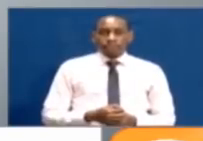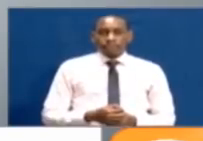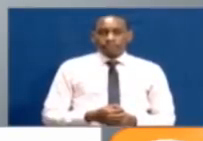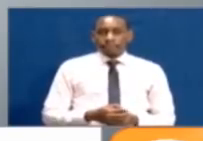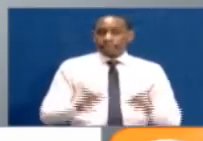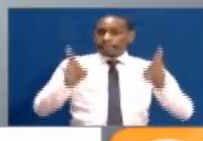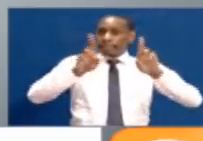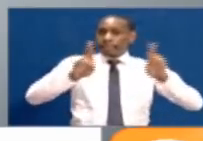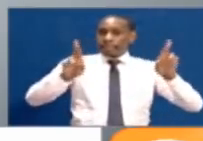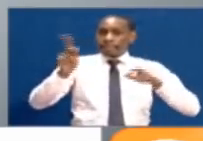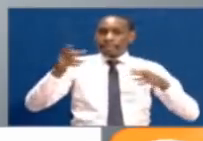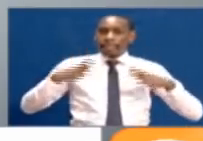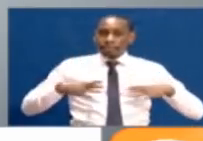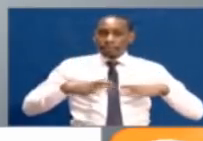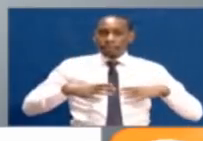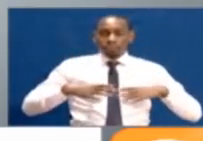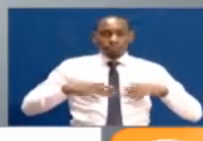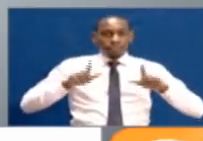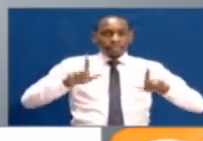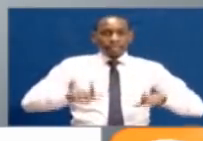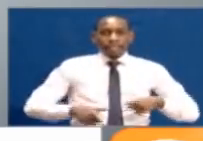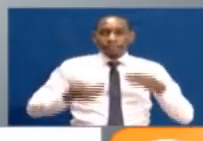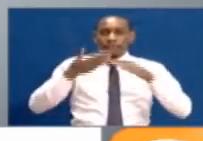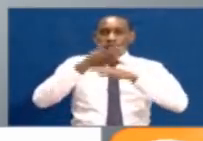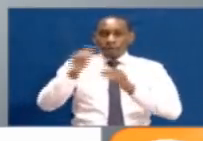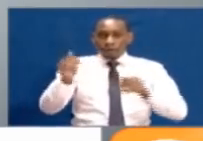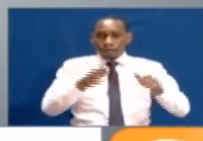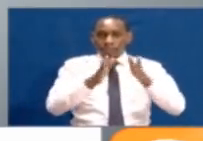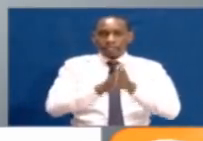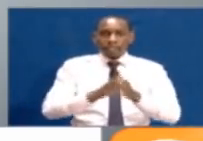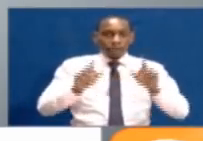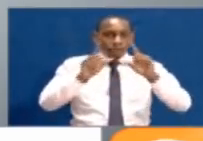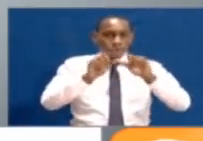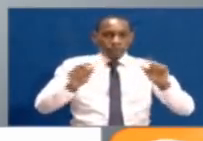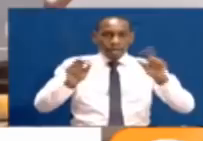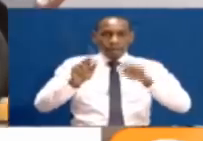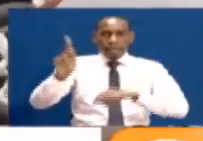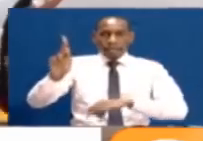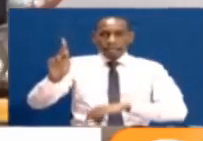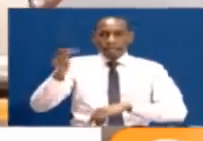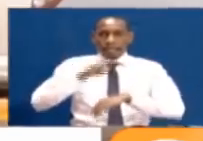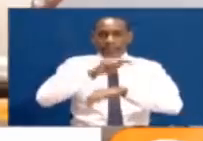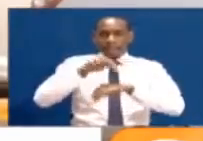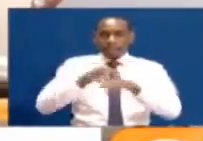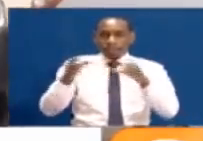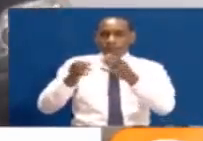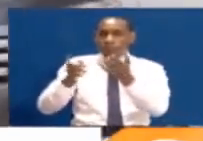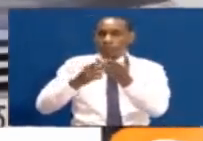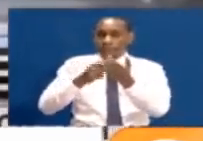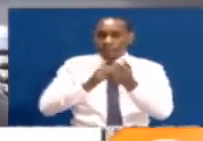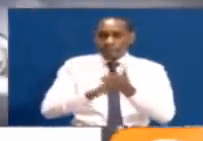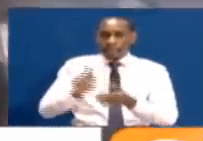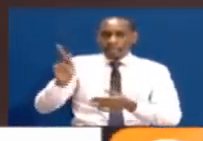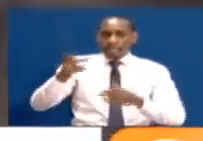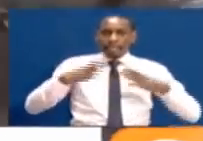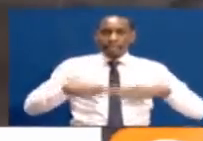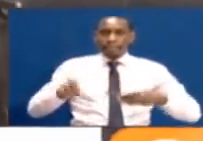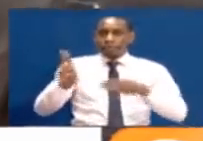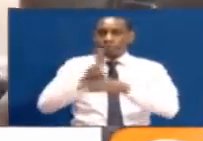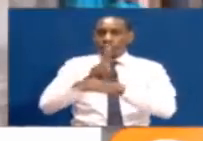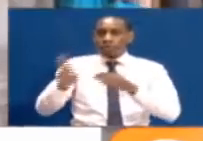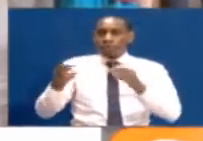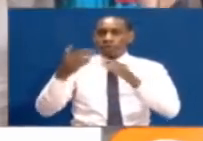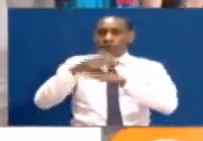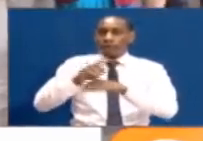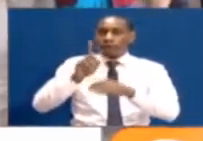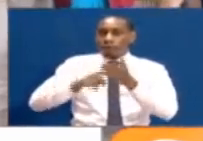Already, Kenyans are living well beyond their means. According to the Kenya National Bureau of Statistics, Kenyans have been spending more